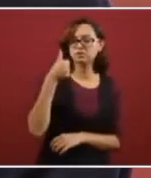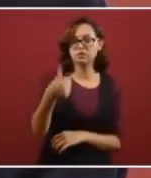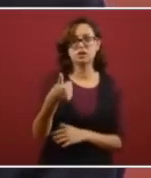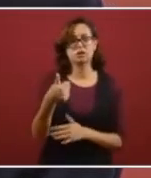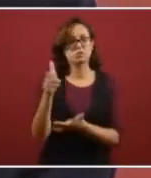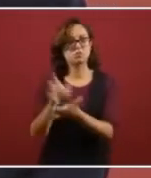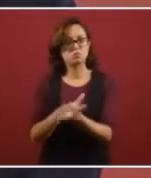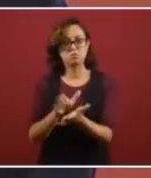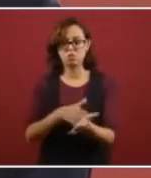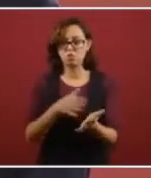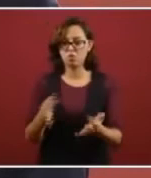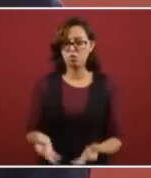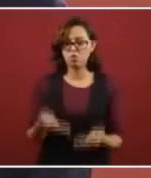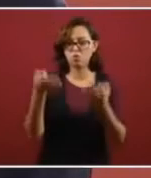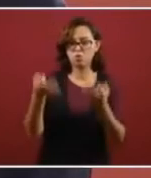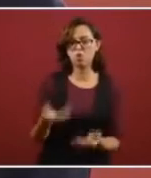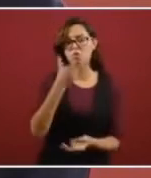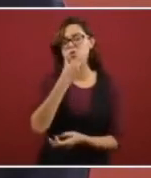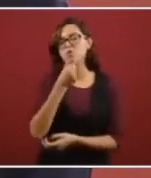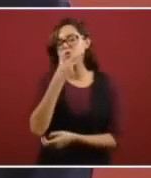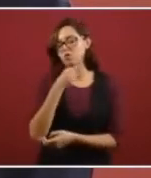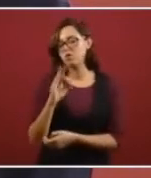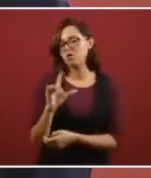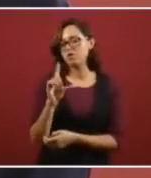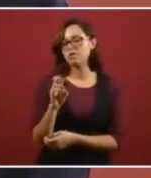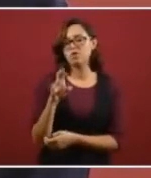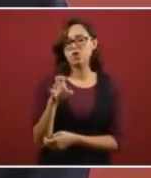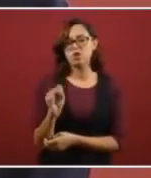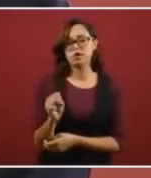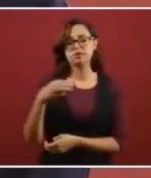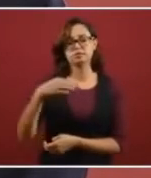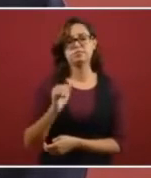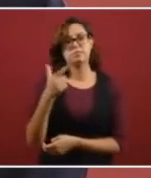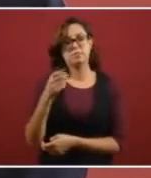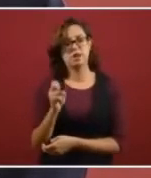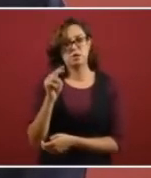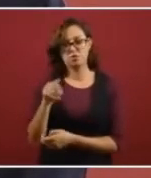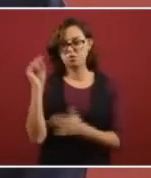the stage who gives us 1906